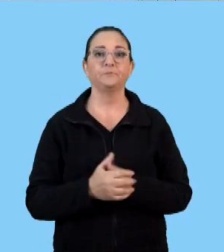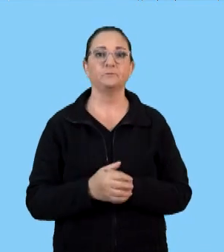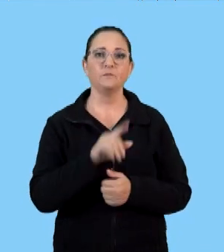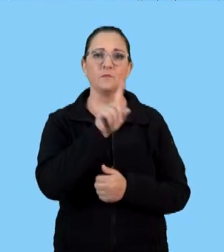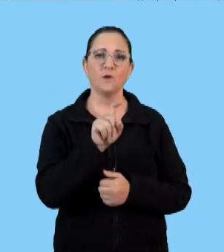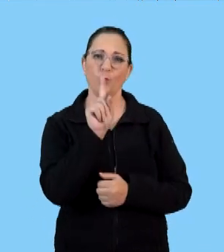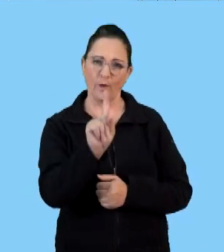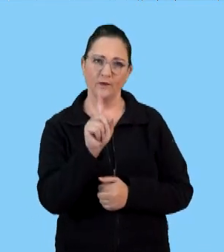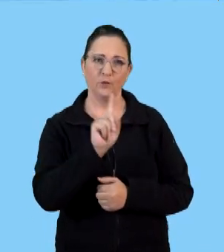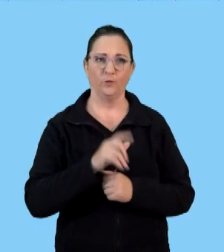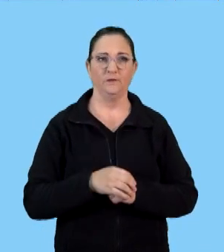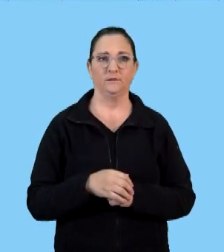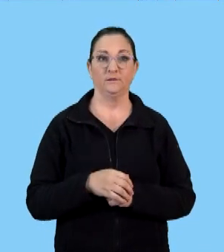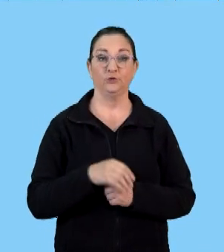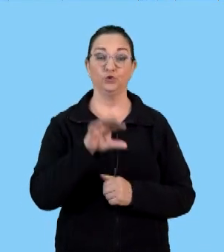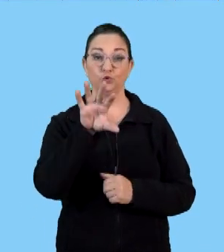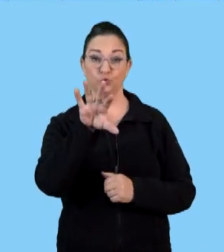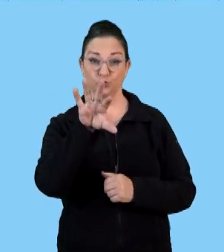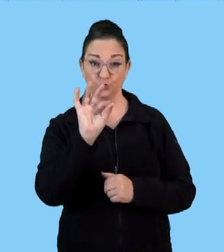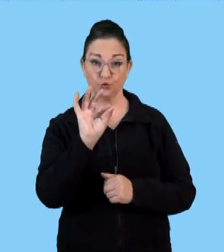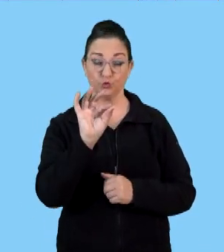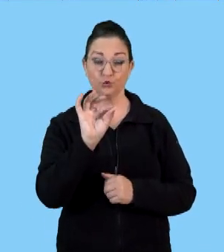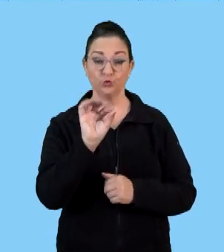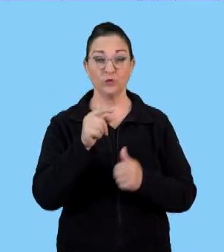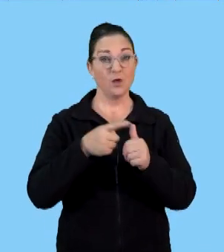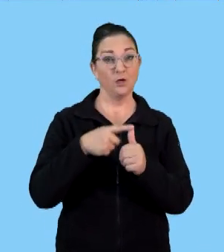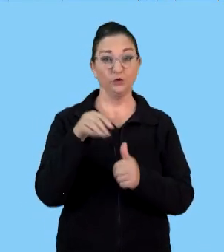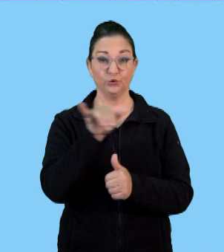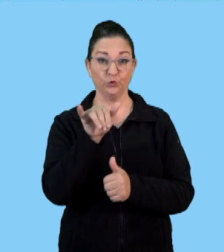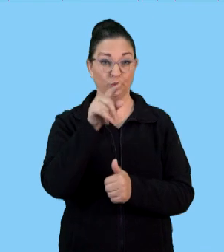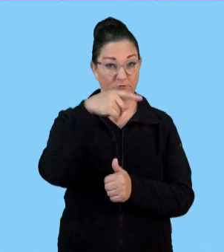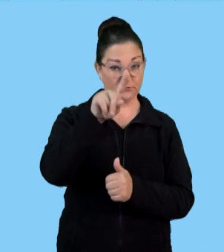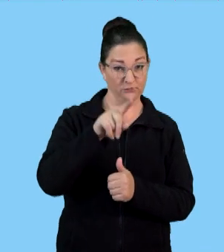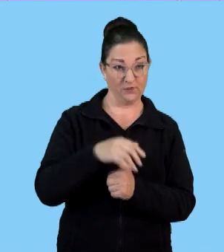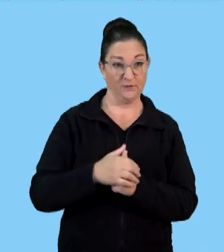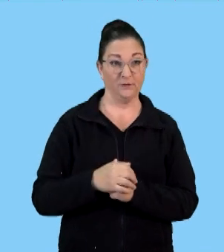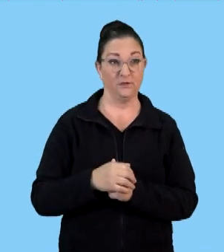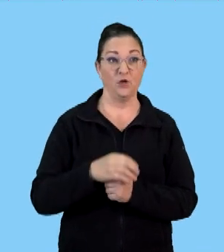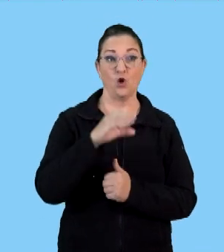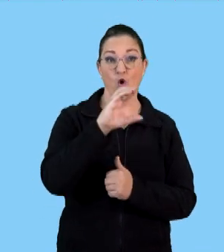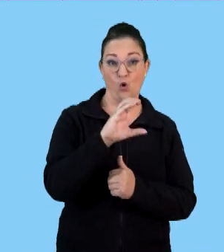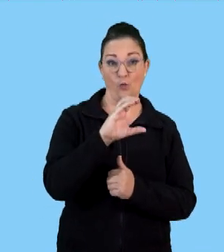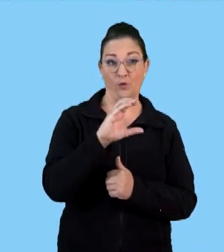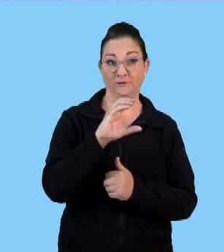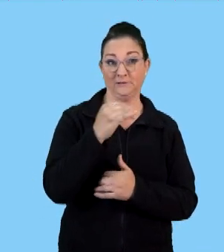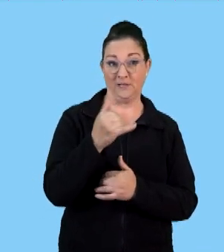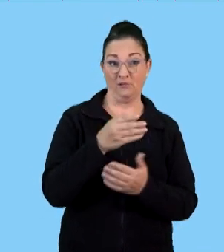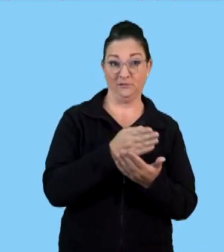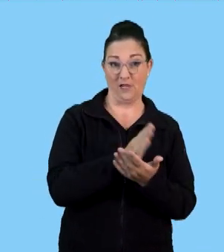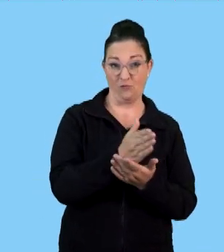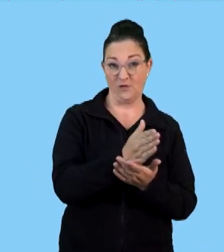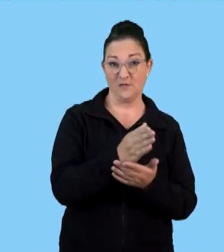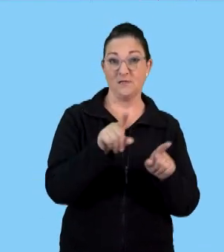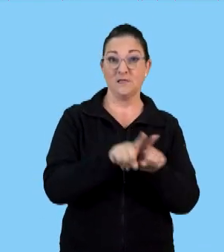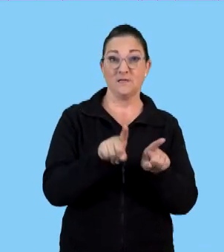1, choose the correct answer. All right, so compass direction is also known as relative